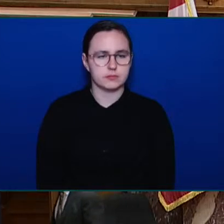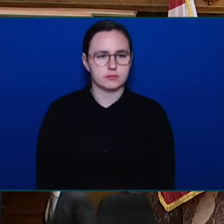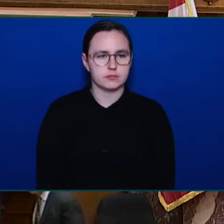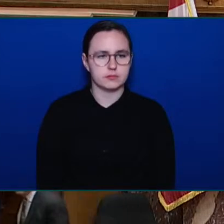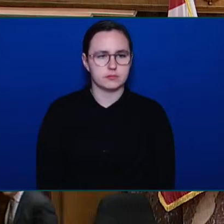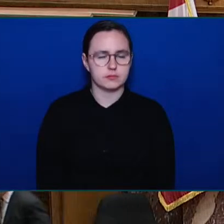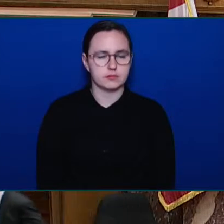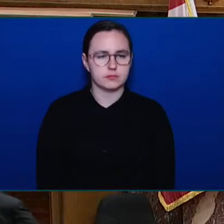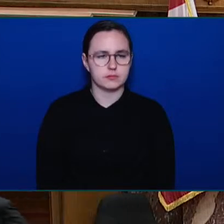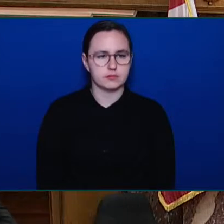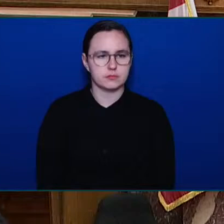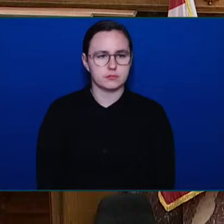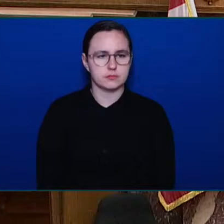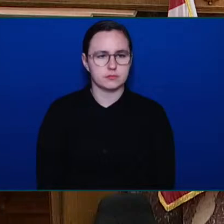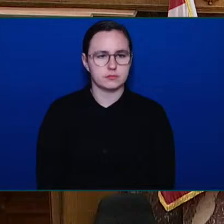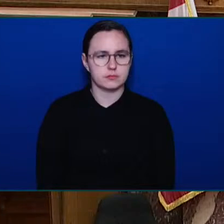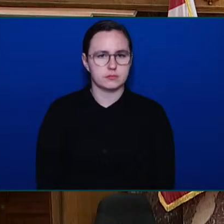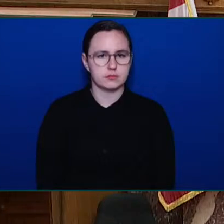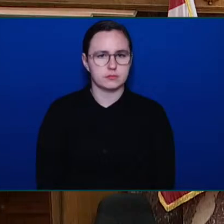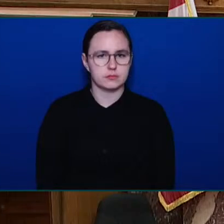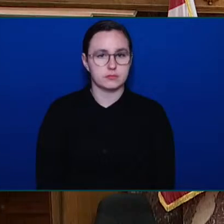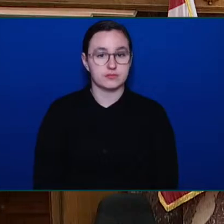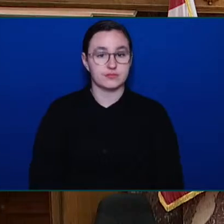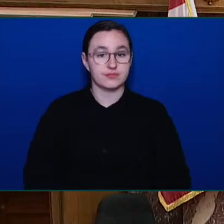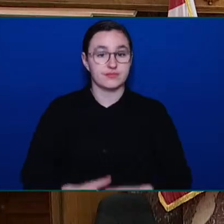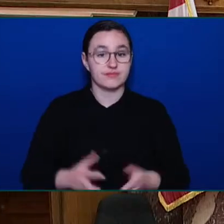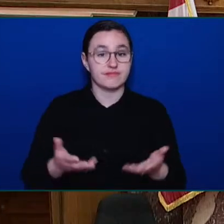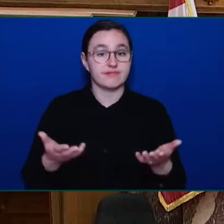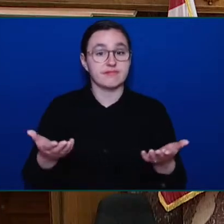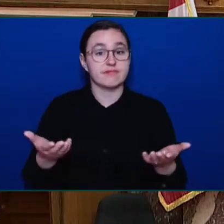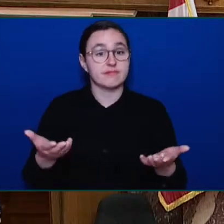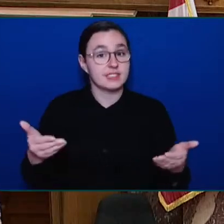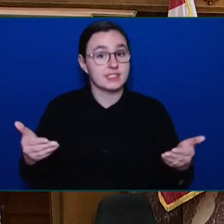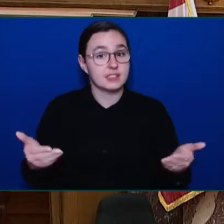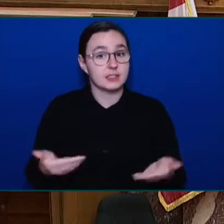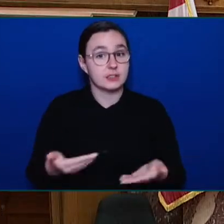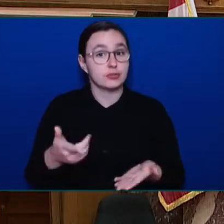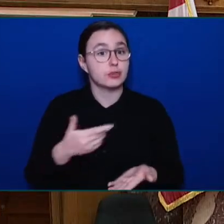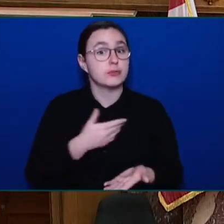I invite the member for Richmond South Centre to lead the House in prayer or reflection.